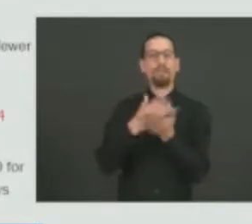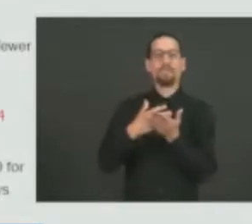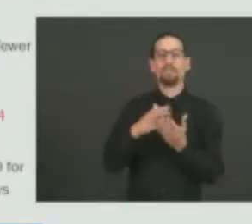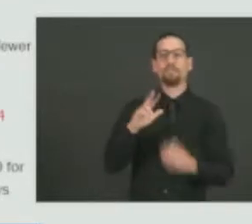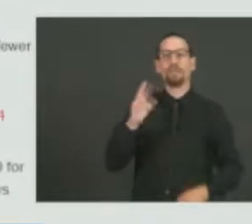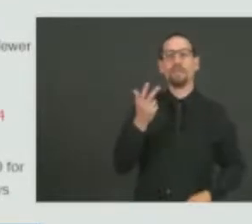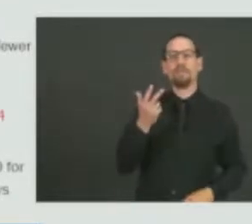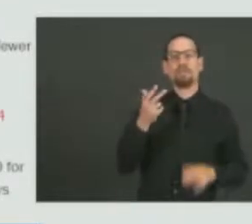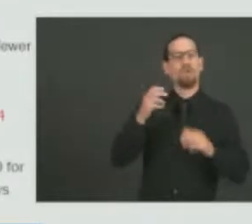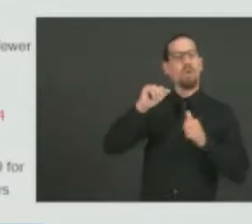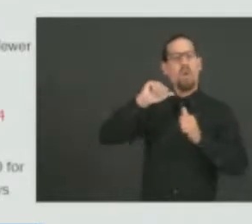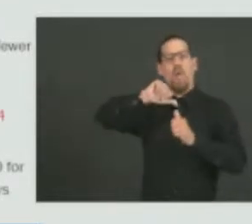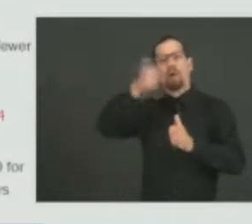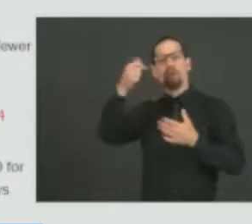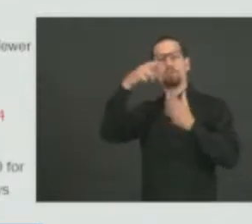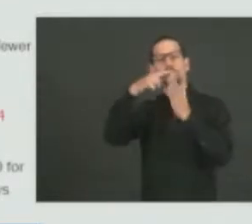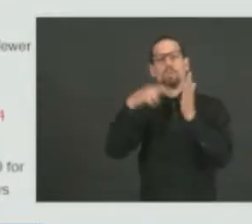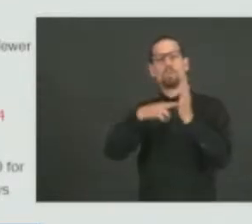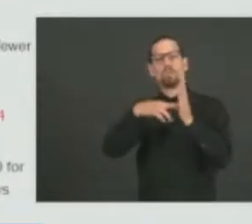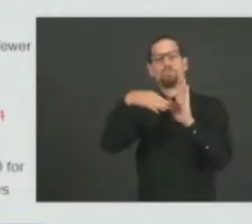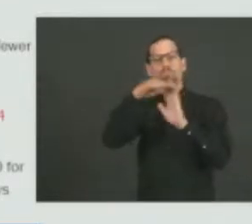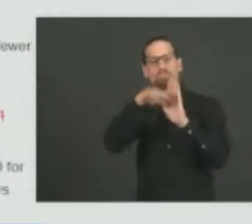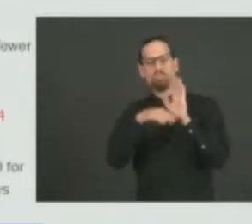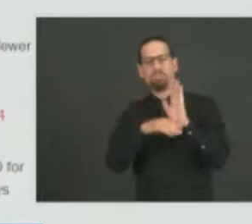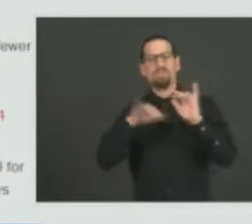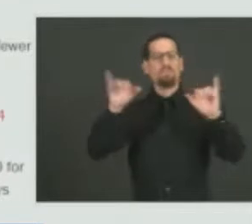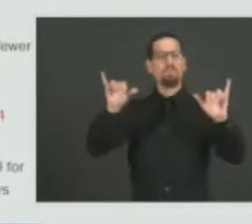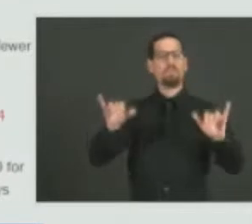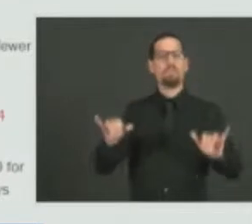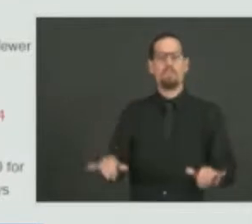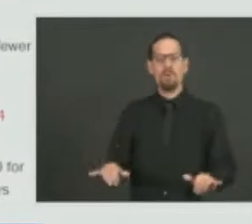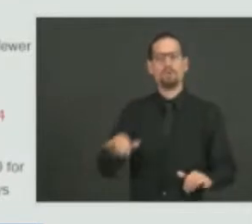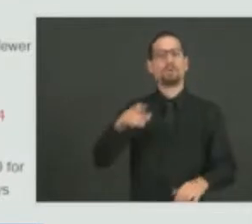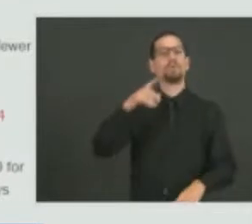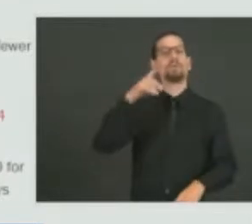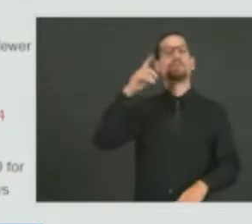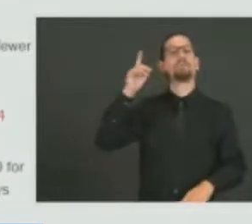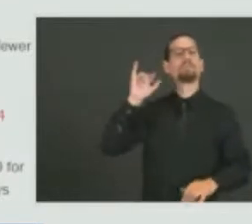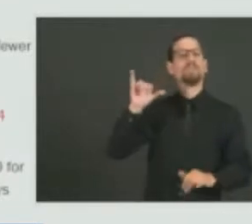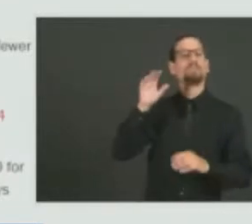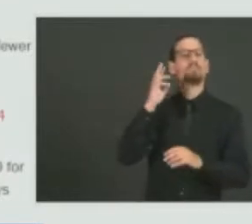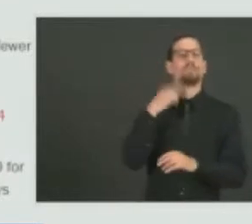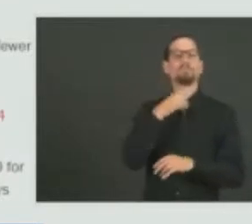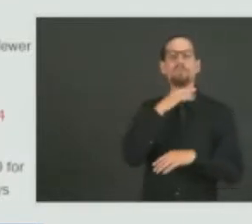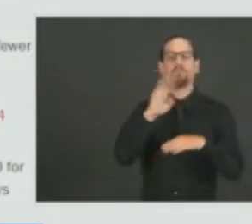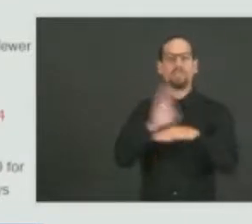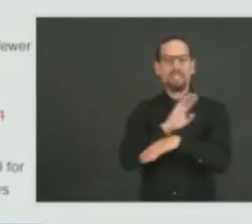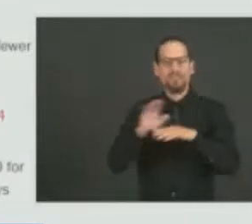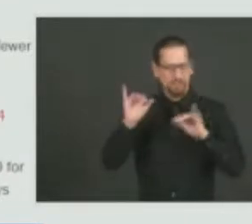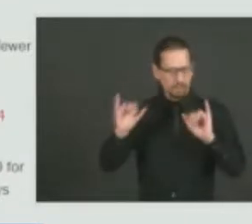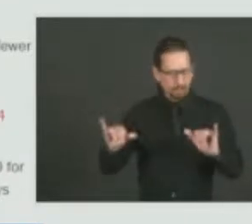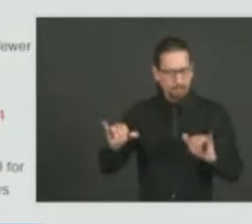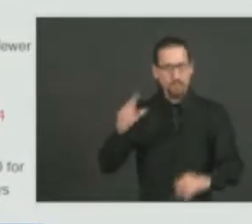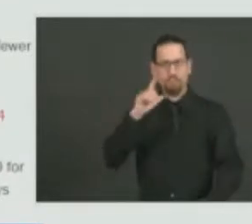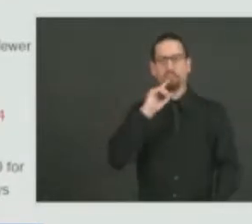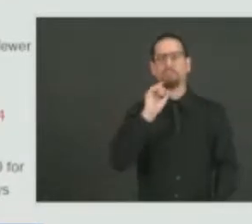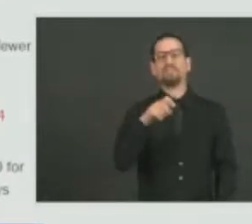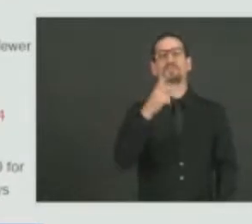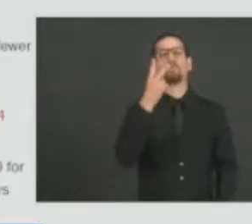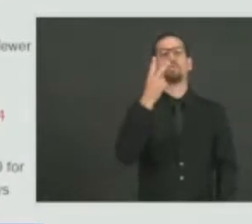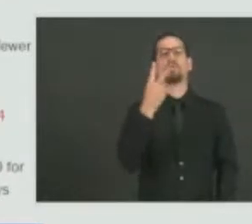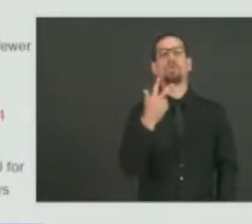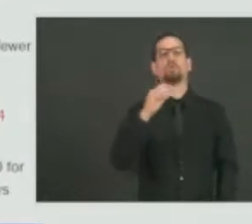Indoor settings, such as restaurants, have a 2/3 capacity with a limit of 125